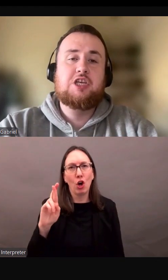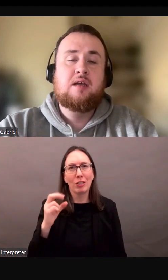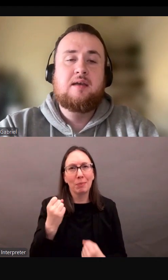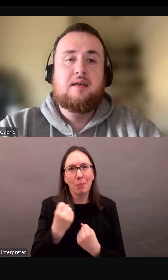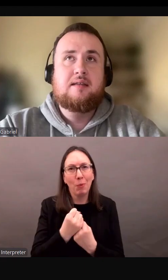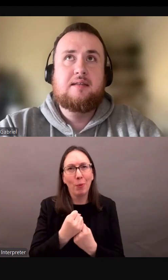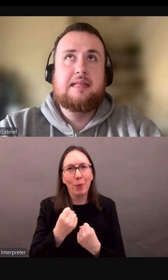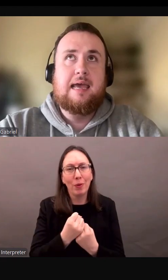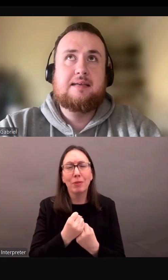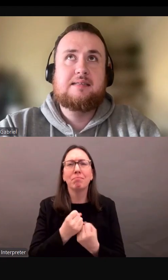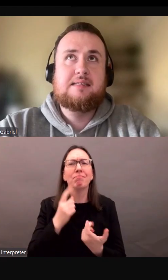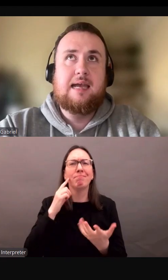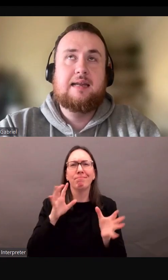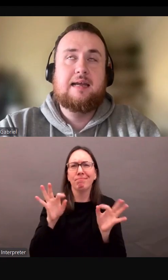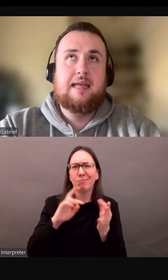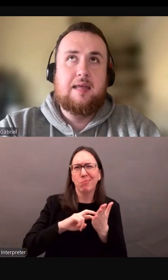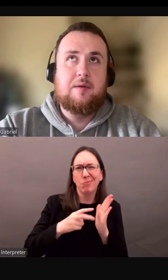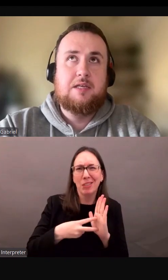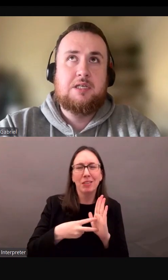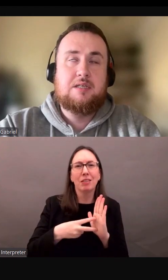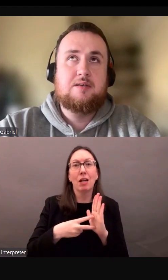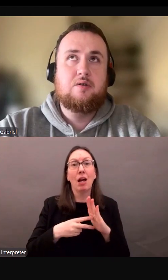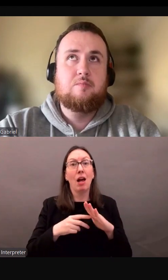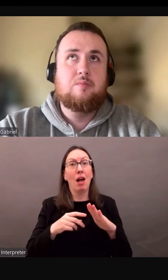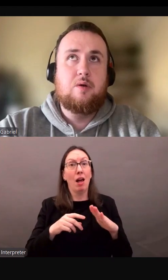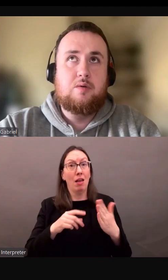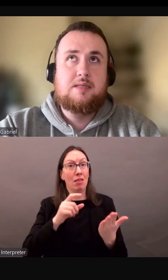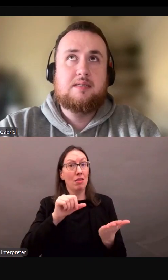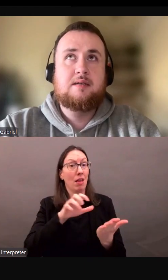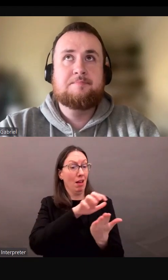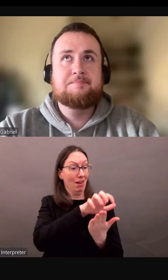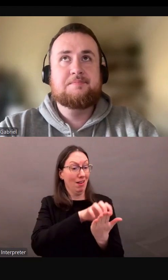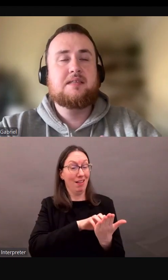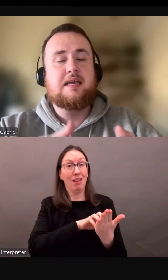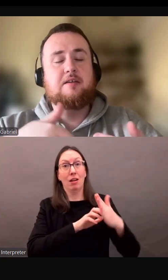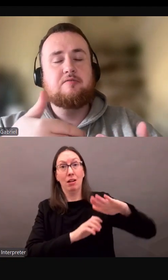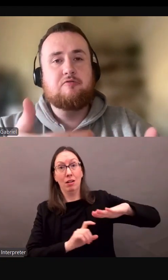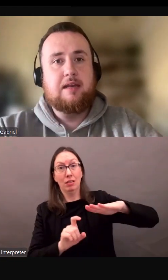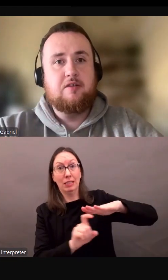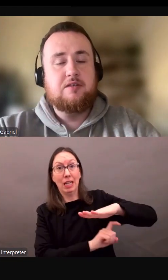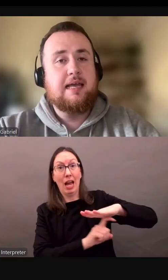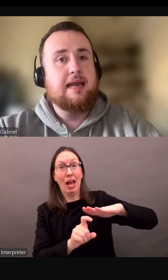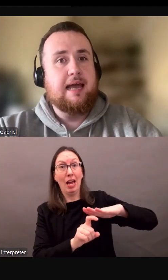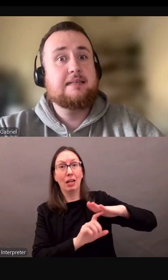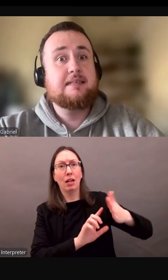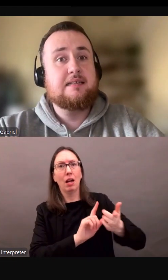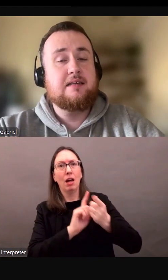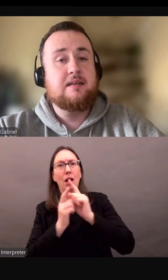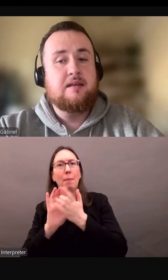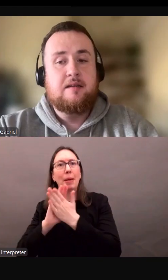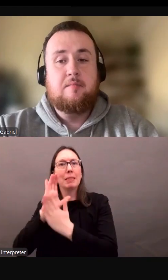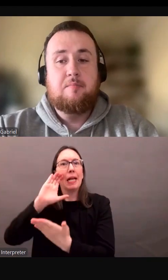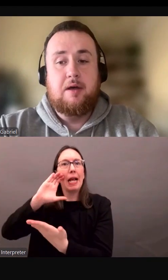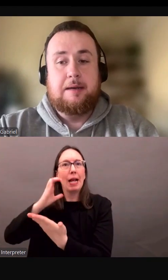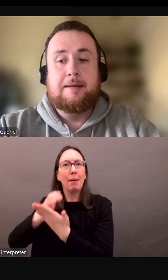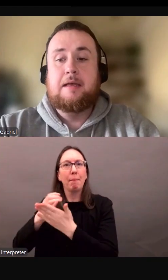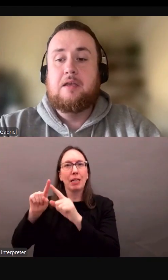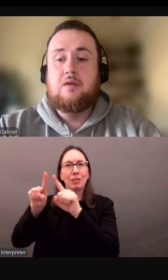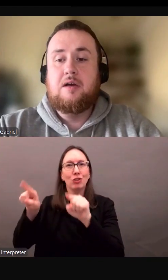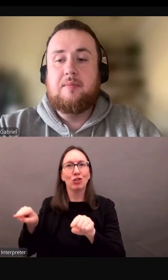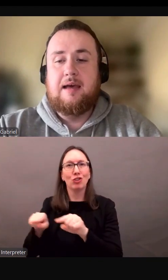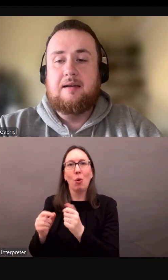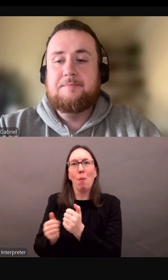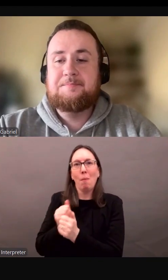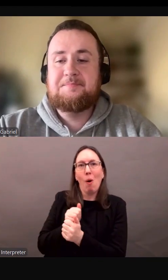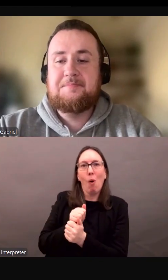page, the text is technically an image. So most, say, readers can't access it. But you